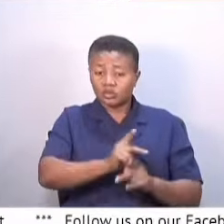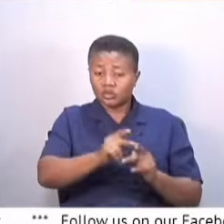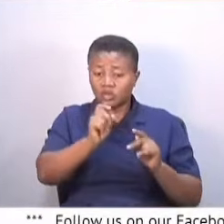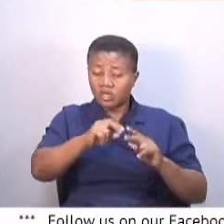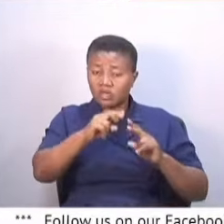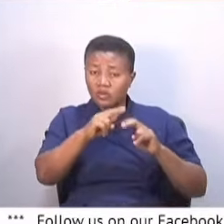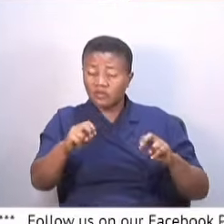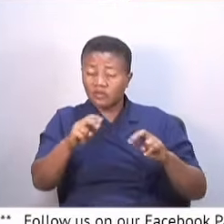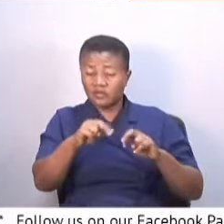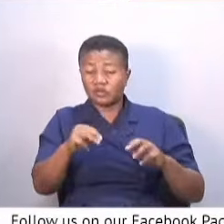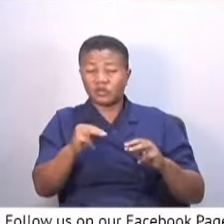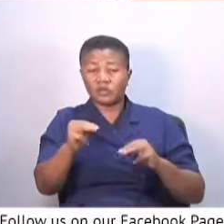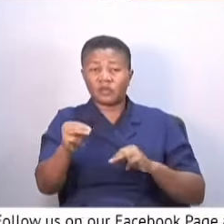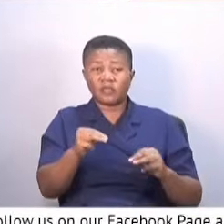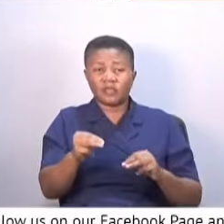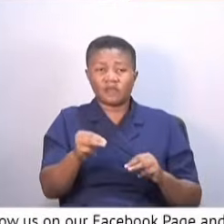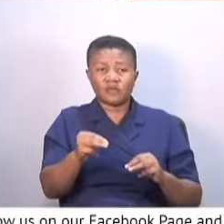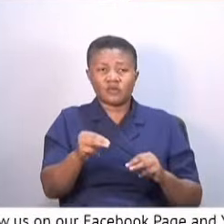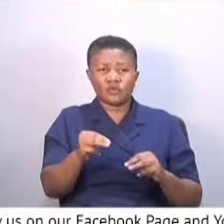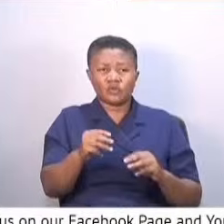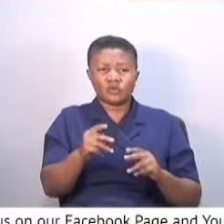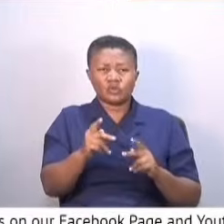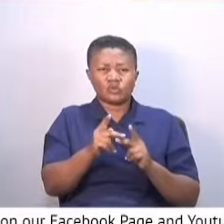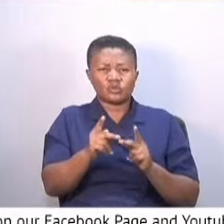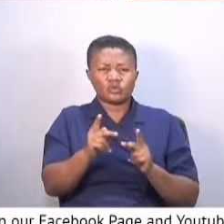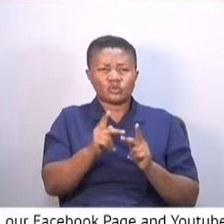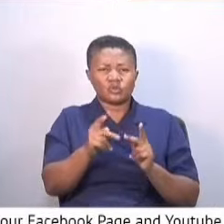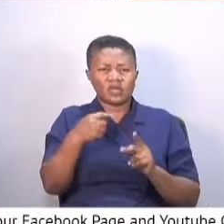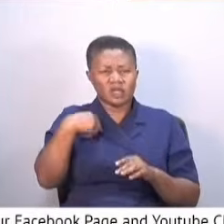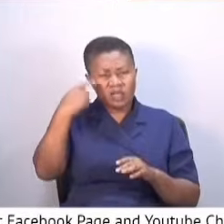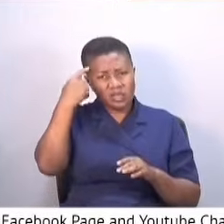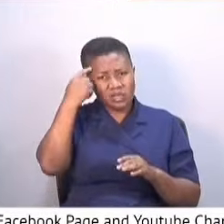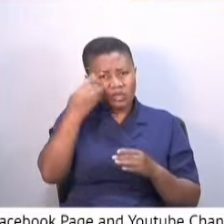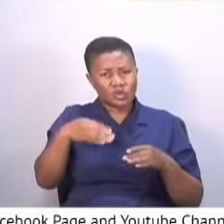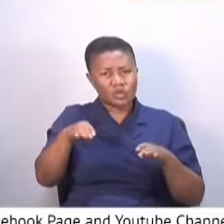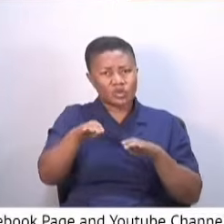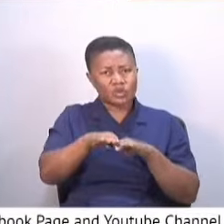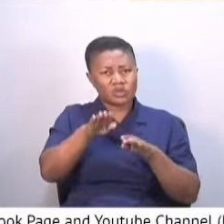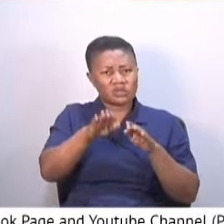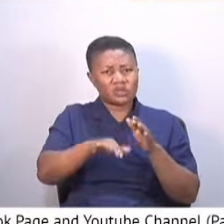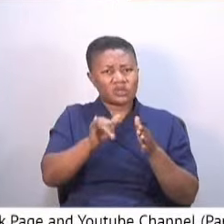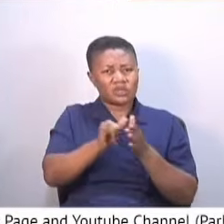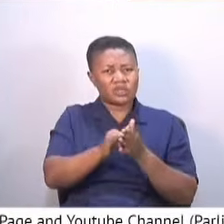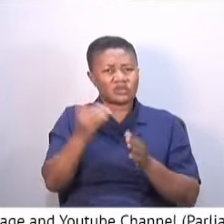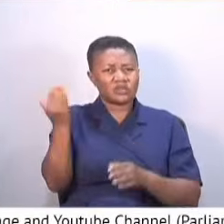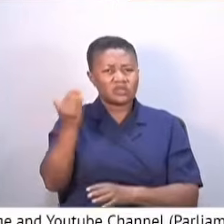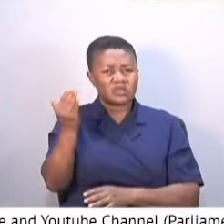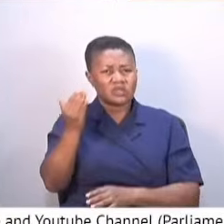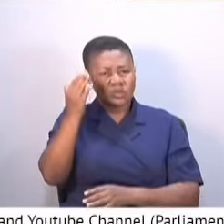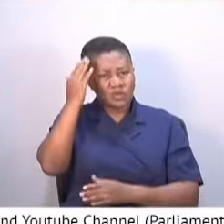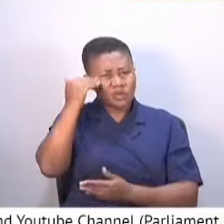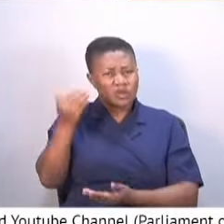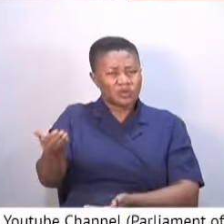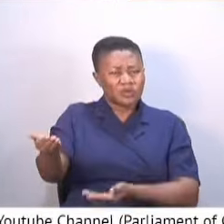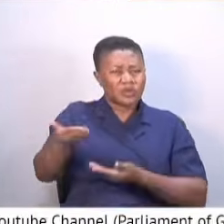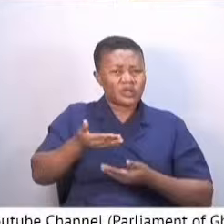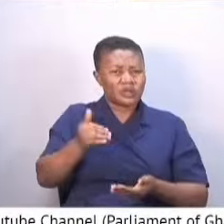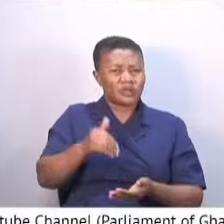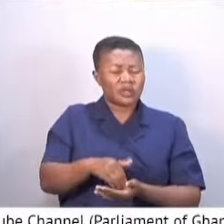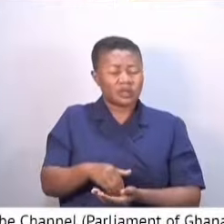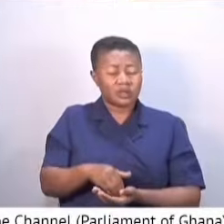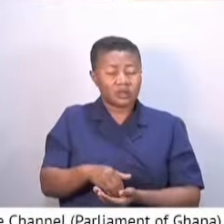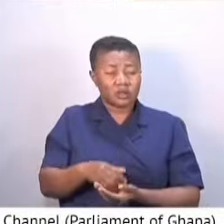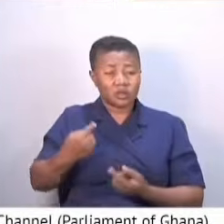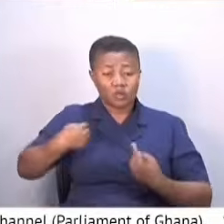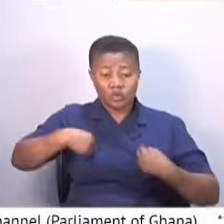matter. So there was a closure to that statement. So I don't know why I want to revisit it. All of us